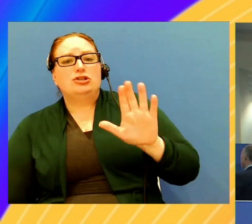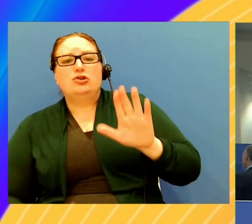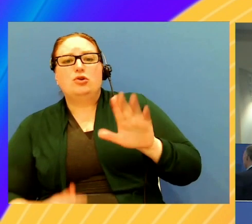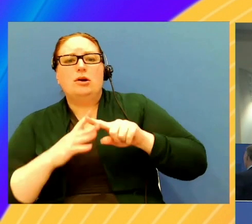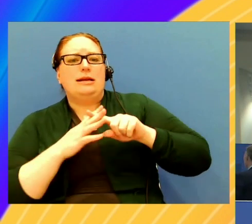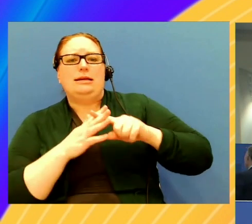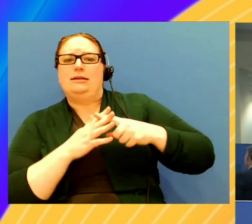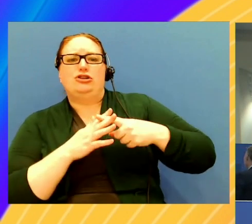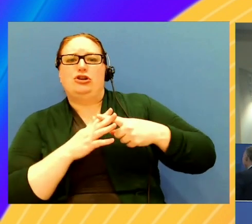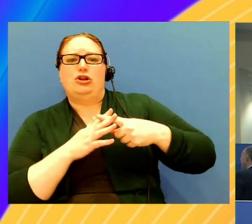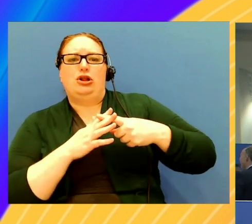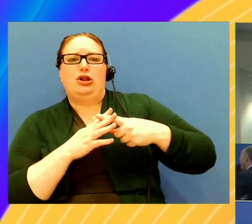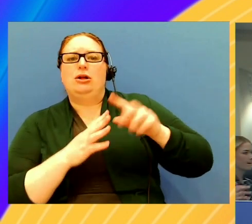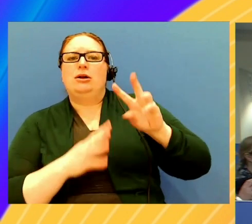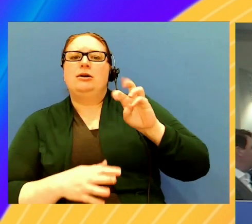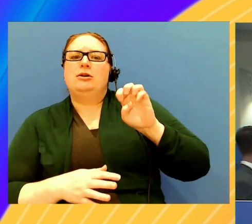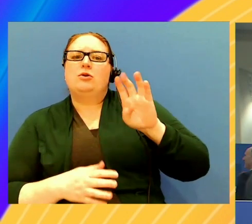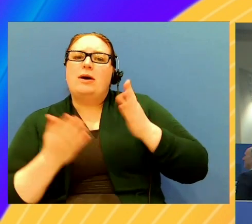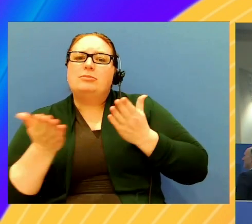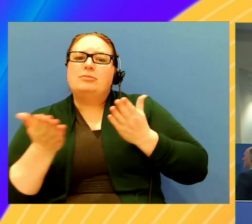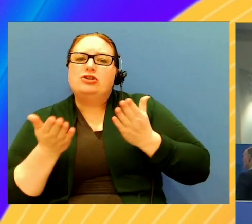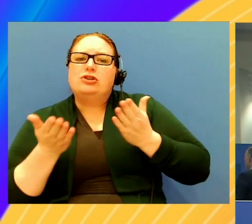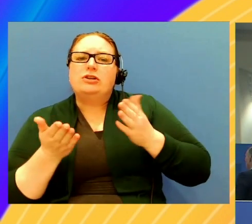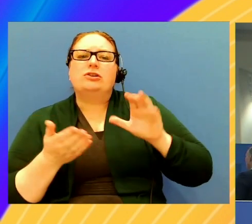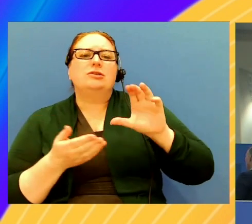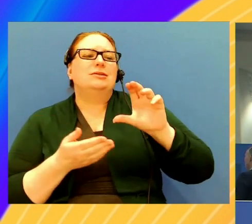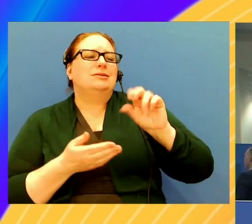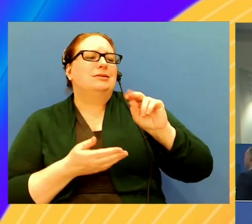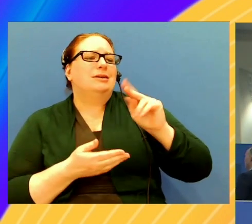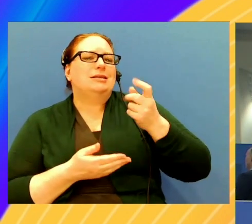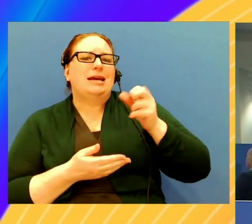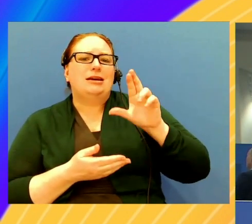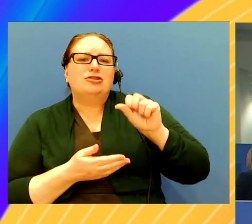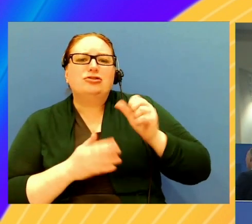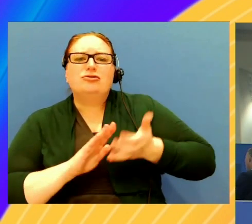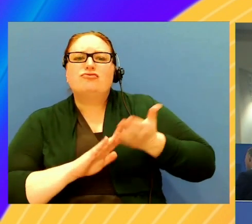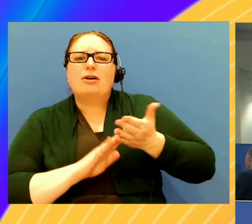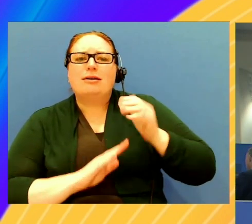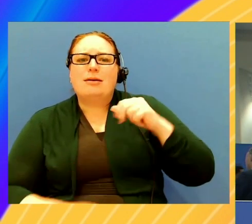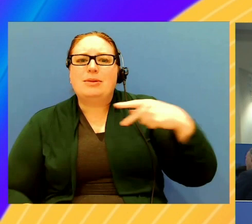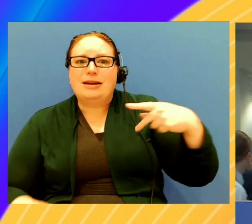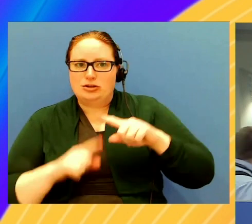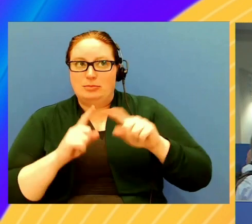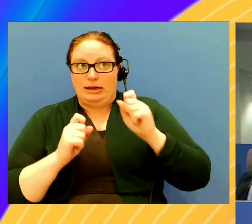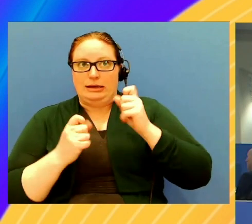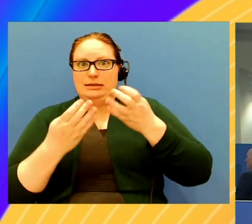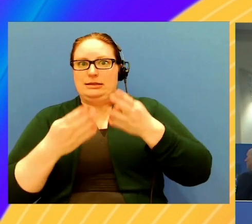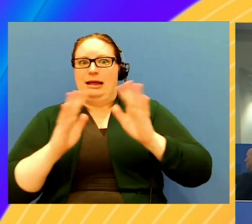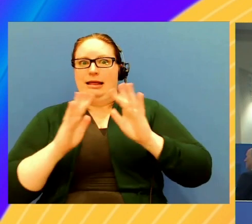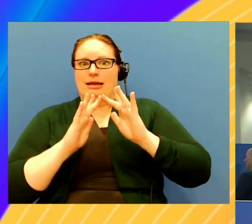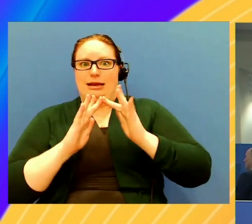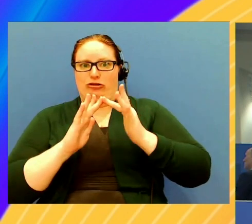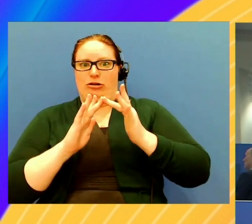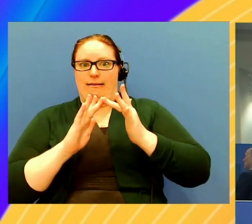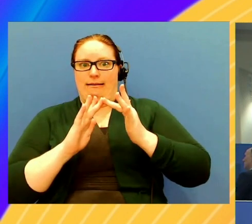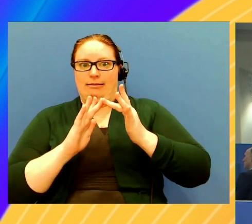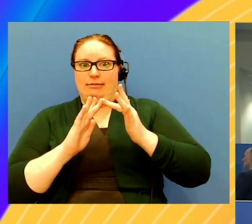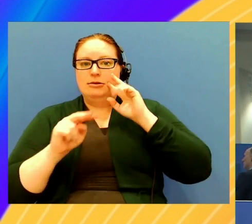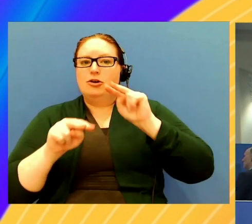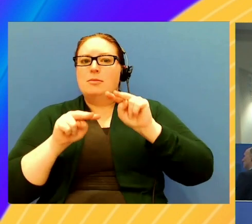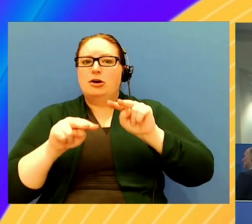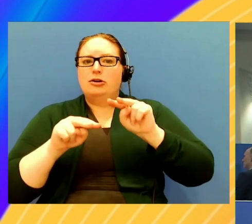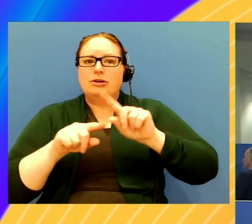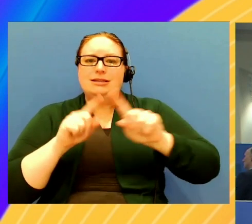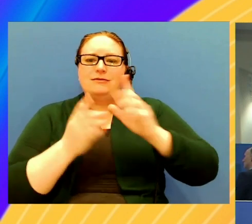the web servers or your containers running your application, but it's the internet. You're monitoring different pieces of the